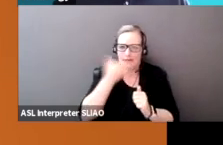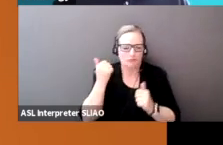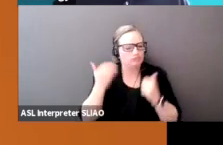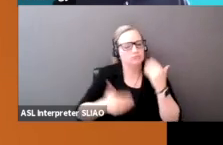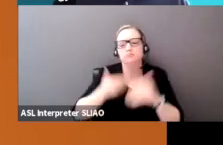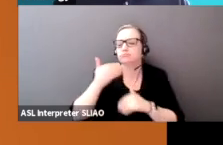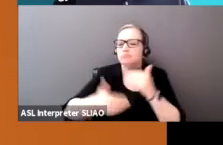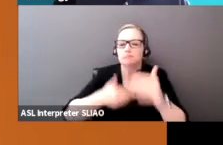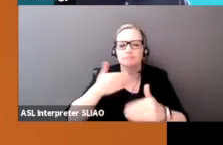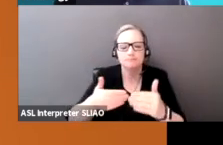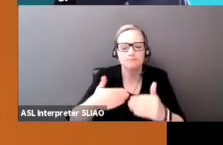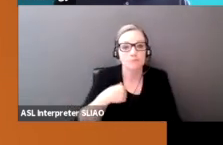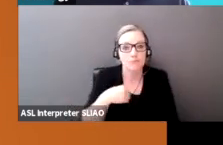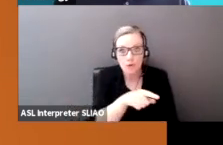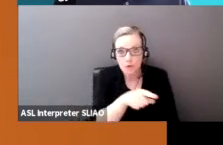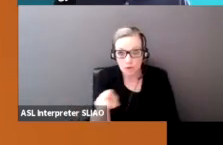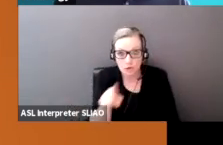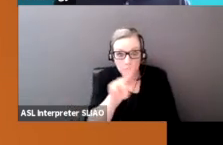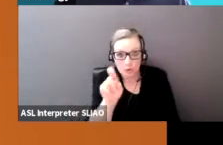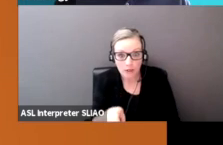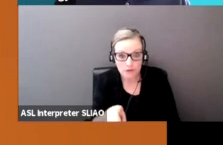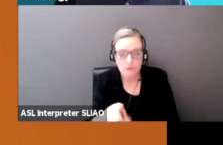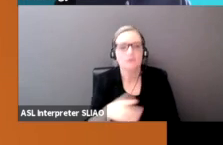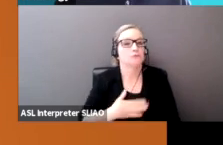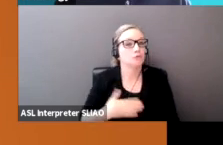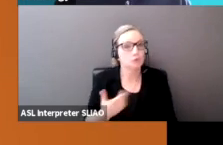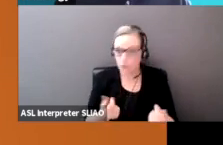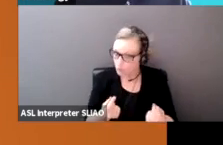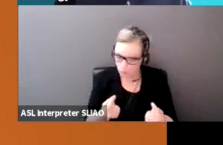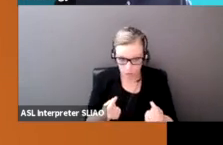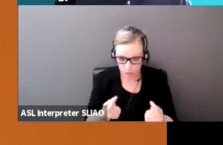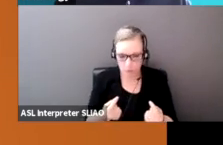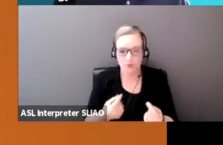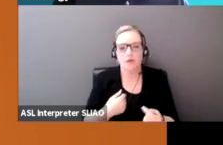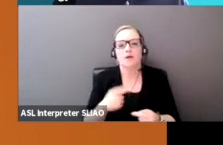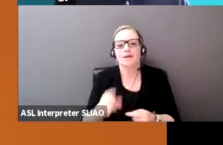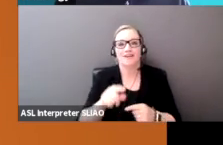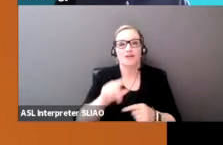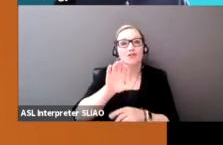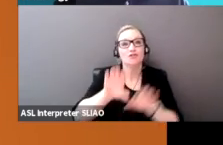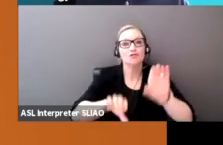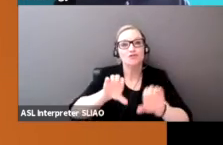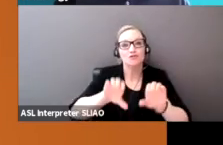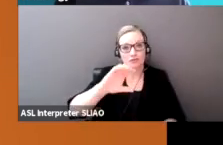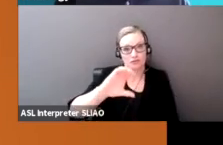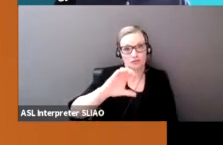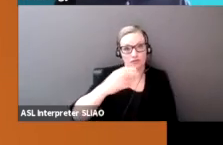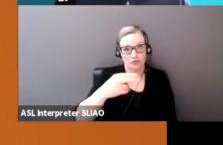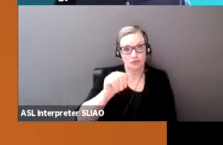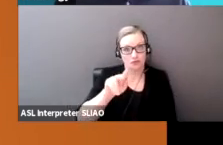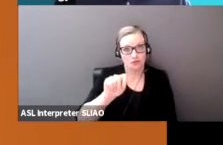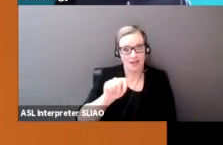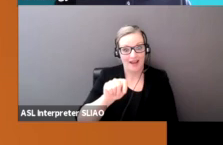if you have questions, then I would ask that you please post them in the chat. I believe